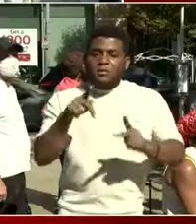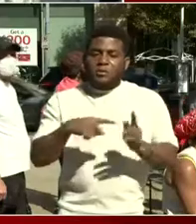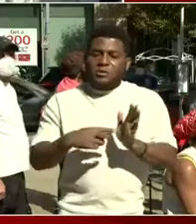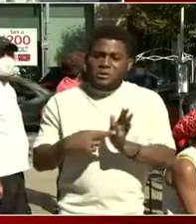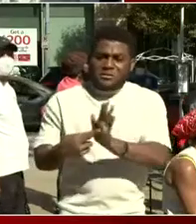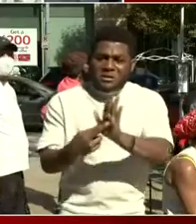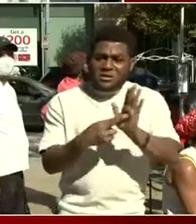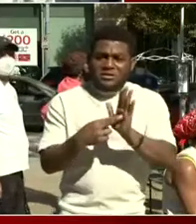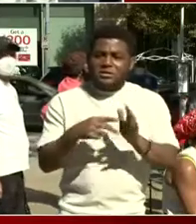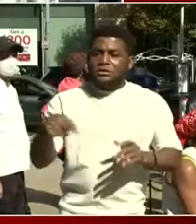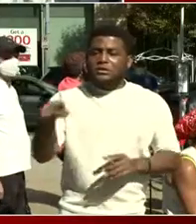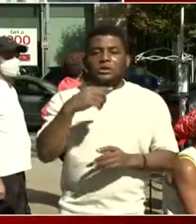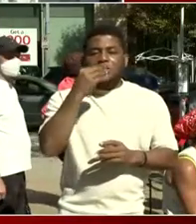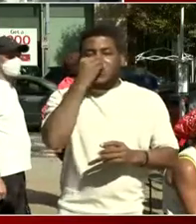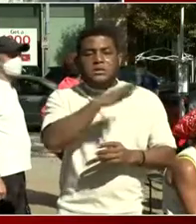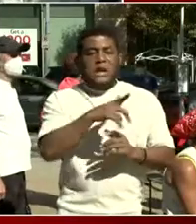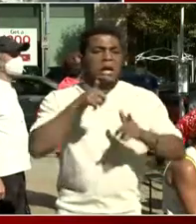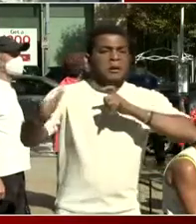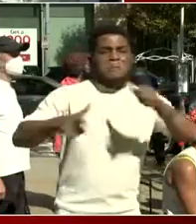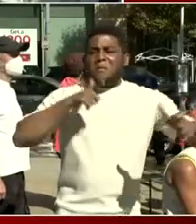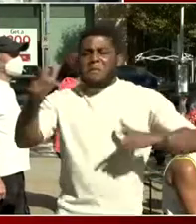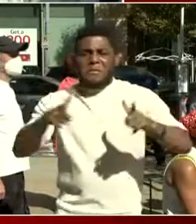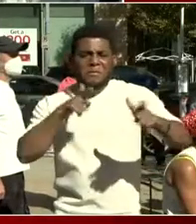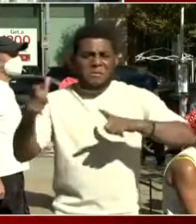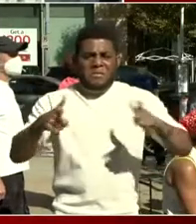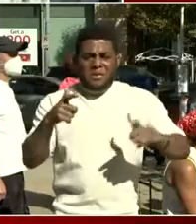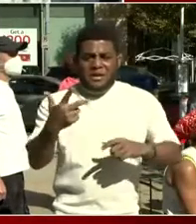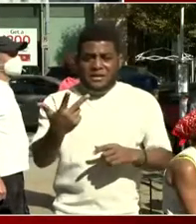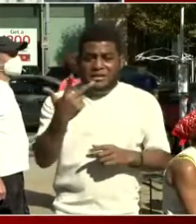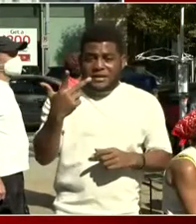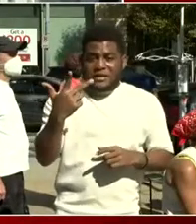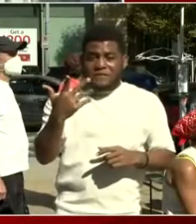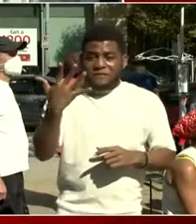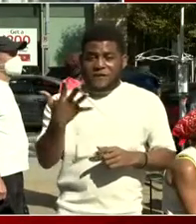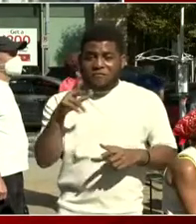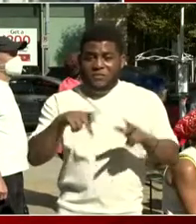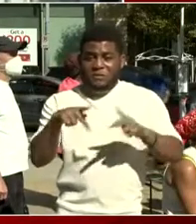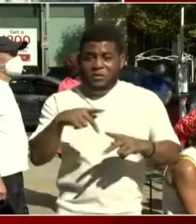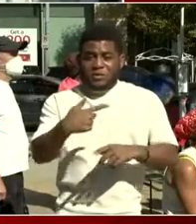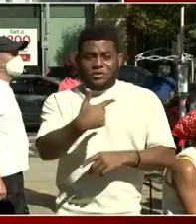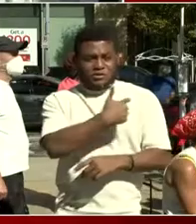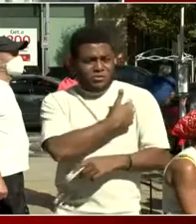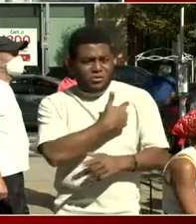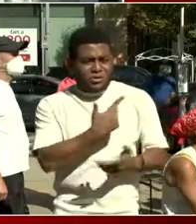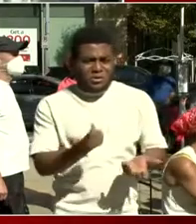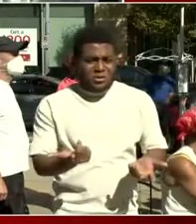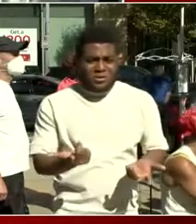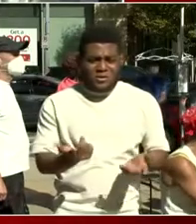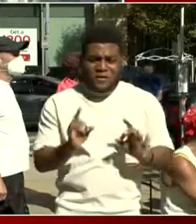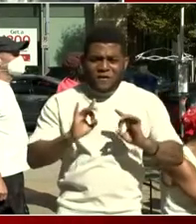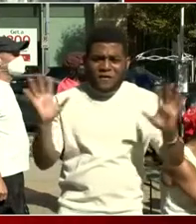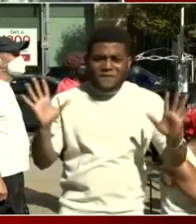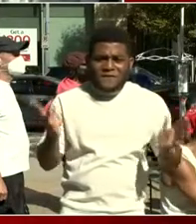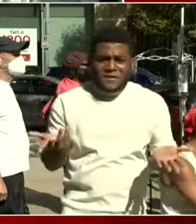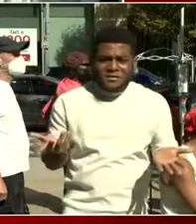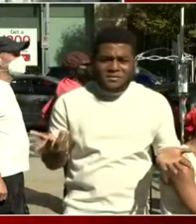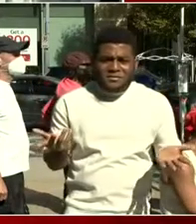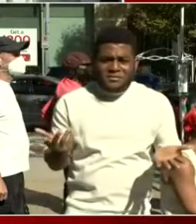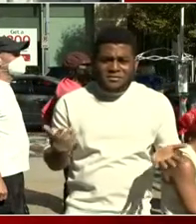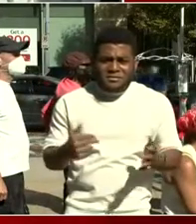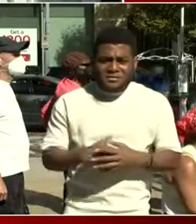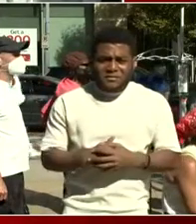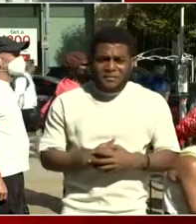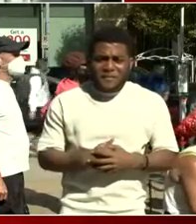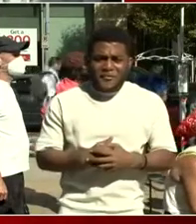talk about 5 homicides. The 3 where 5 people were shot was brazen crime. Okay? And we need to deal